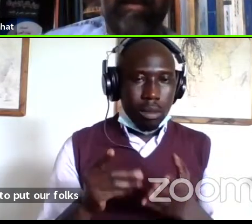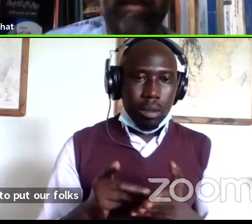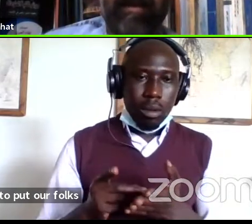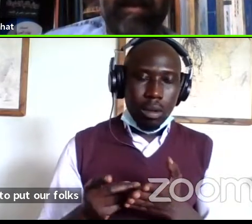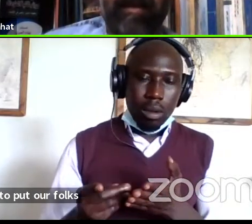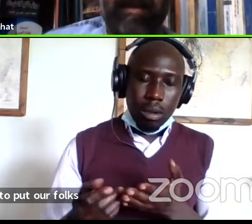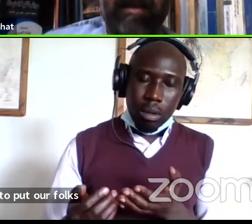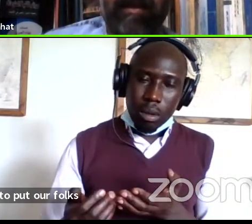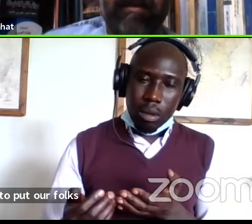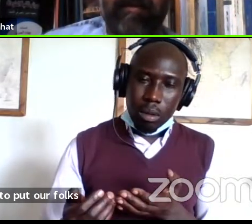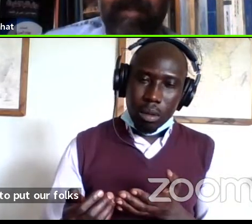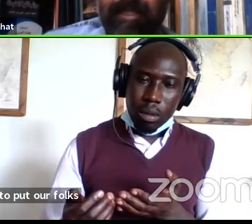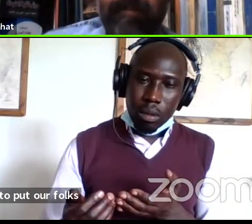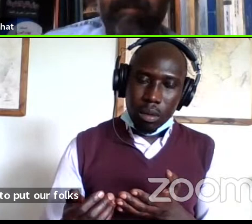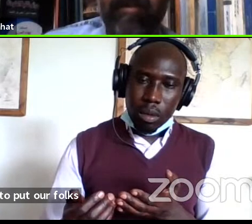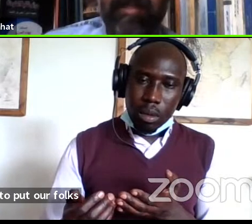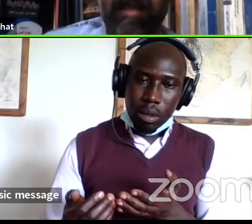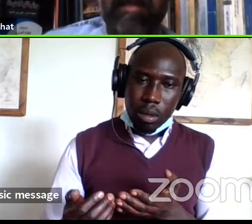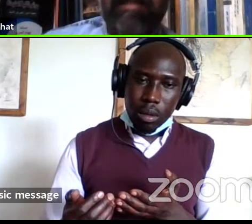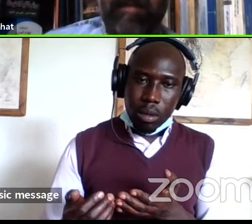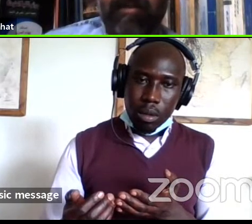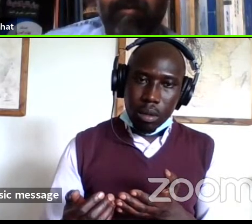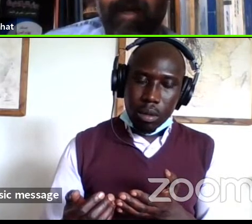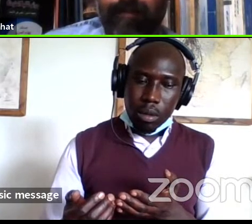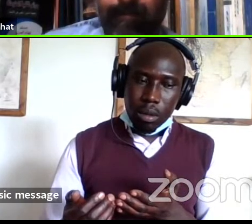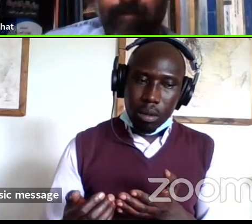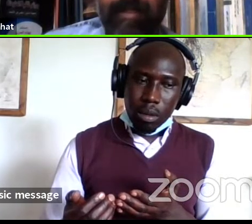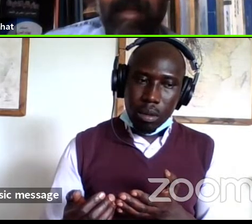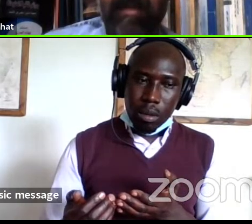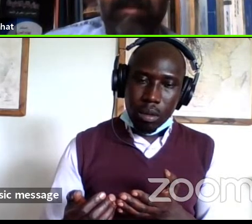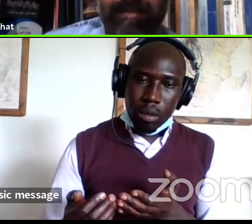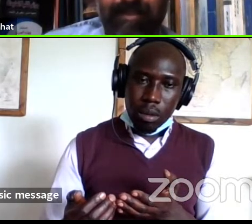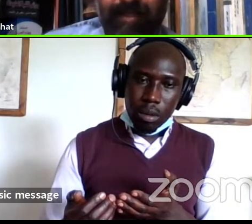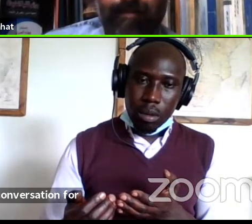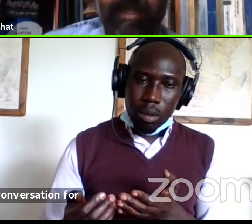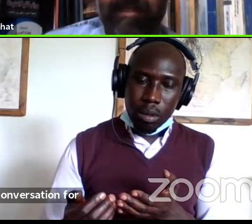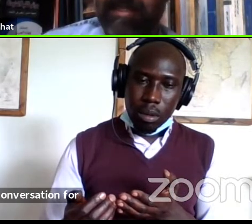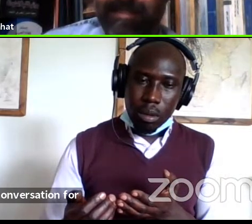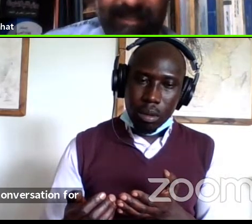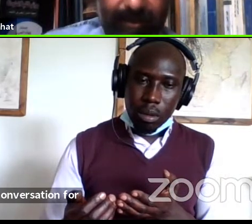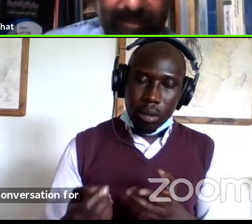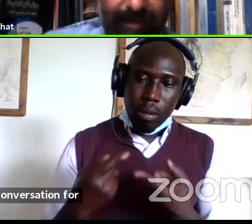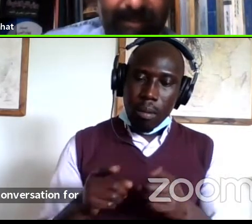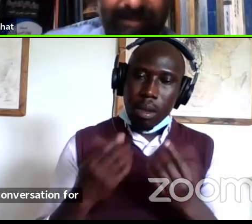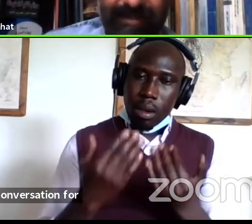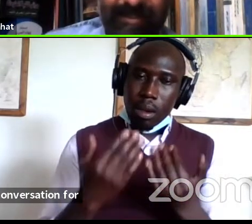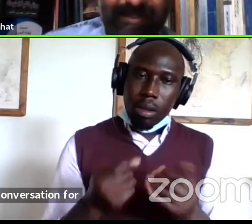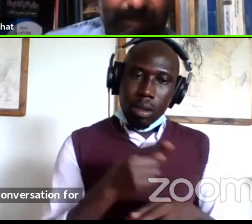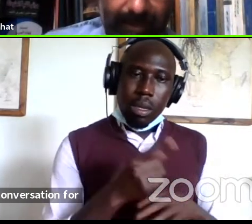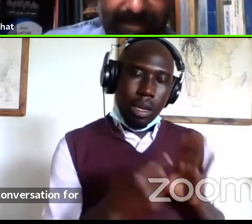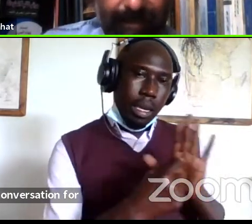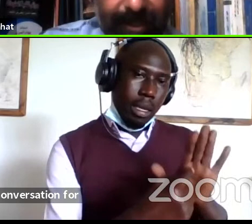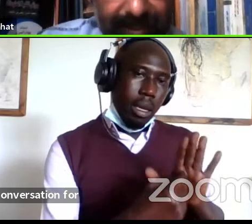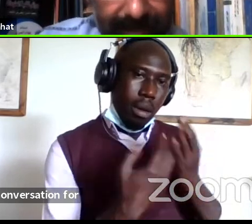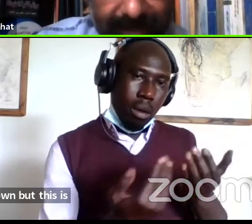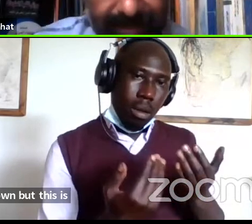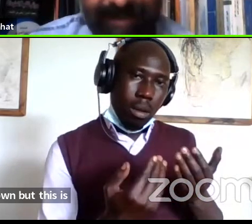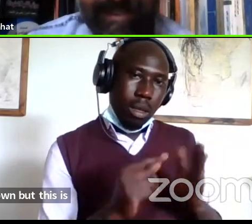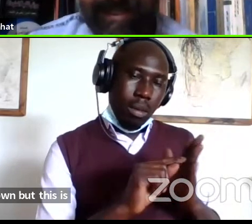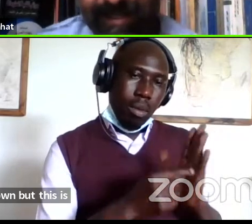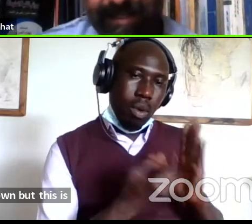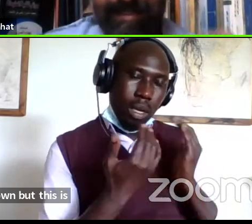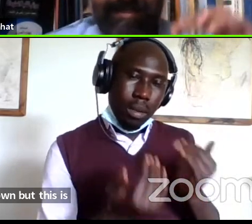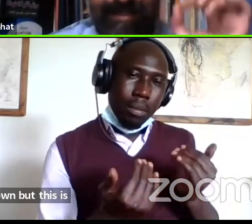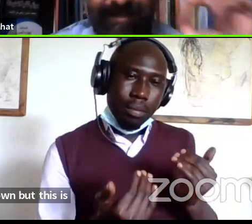the compensation for the personal harm from the internet shutdown. But this is not the point. The point